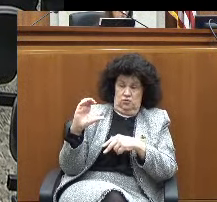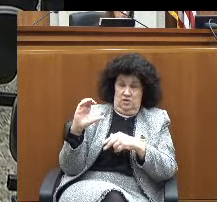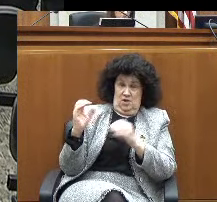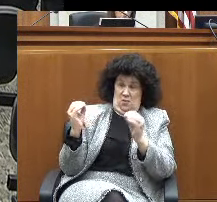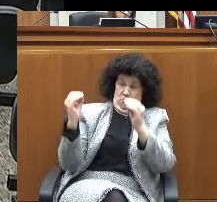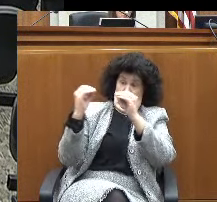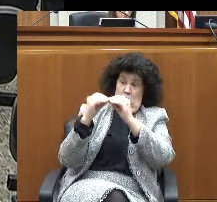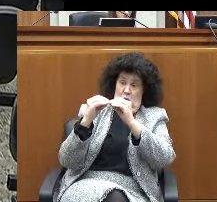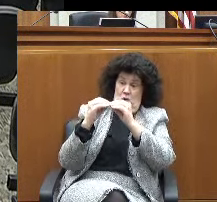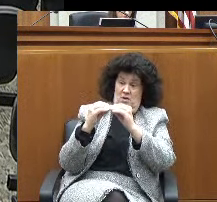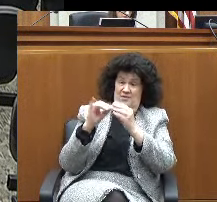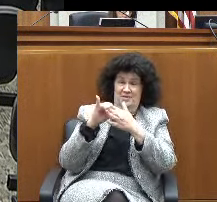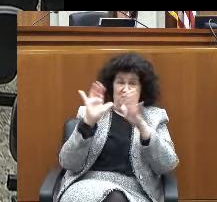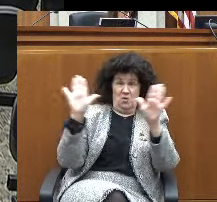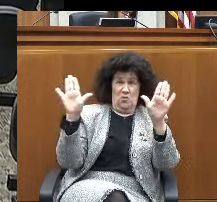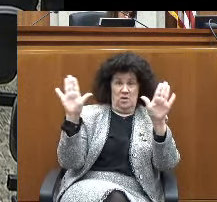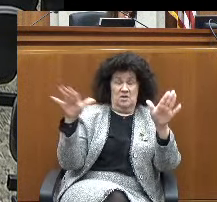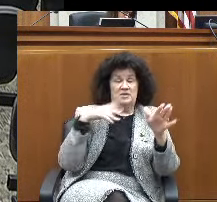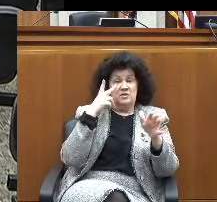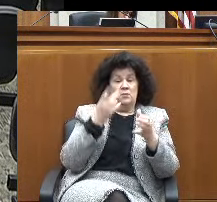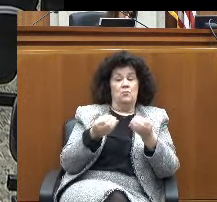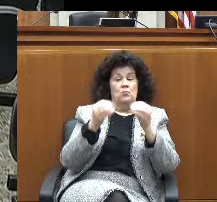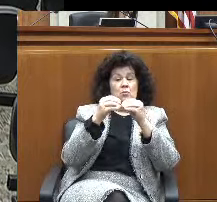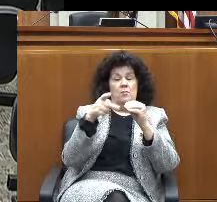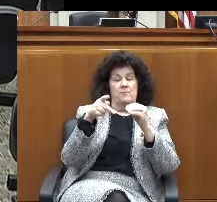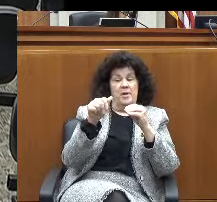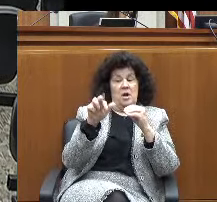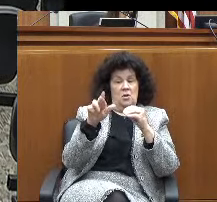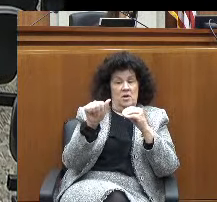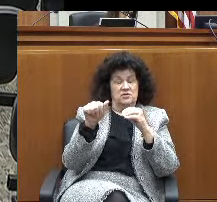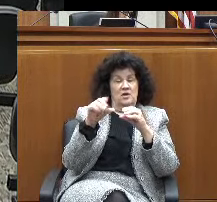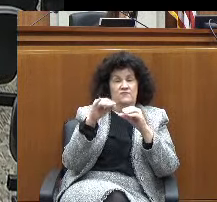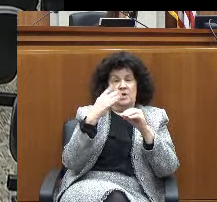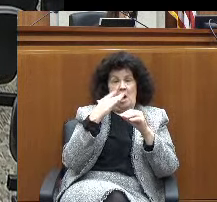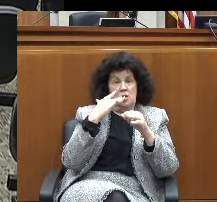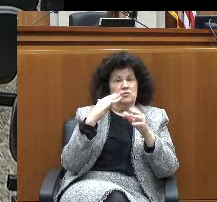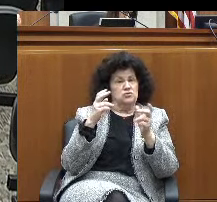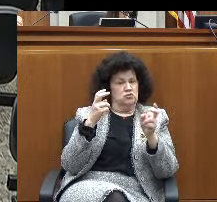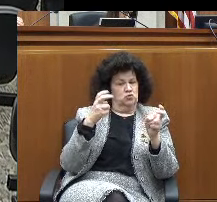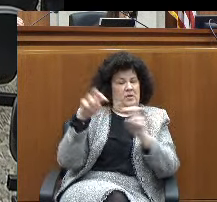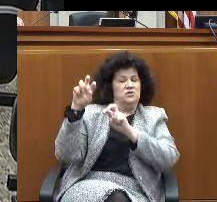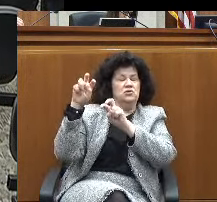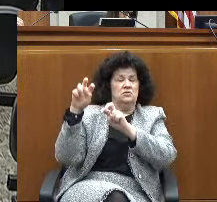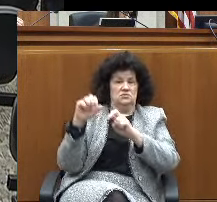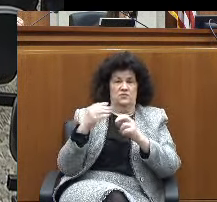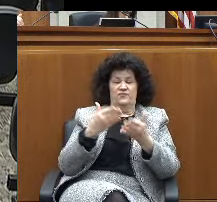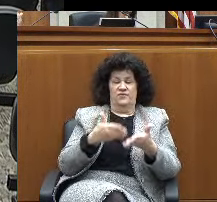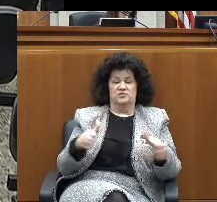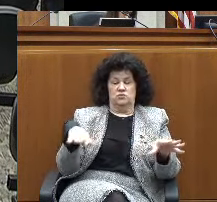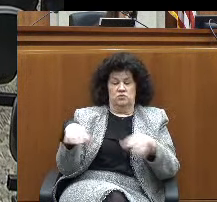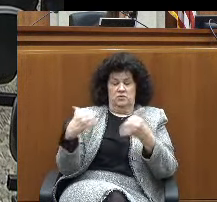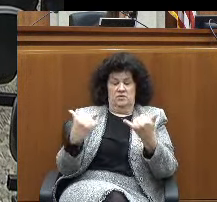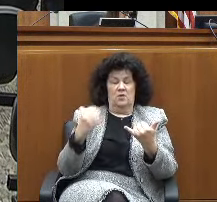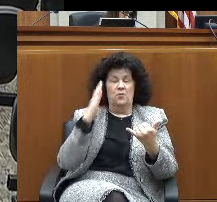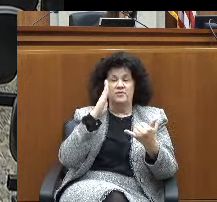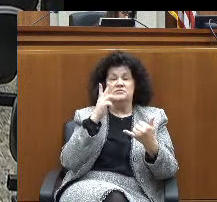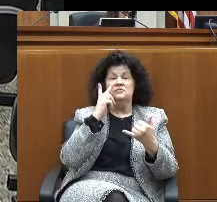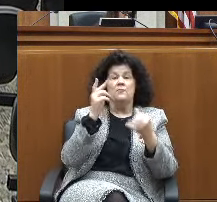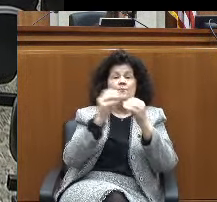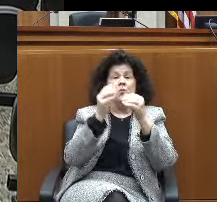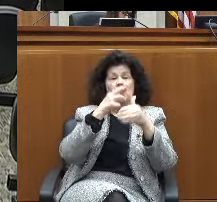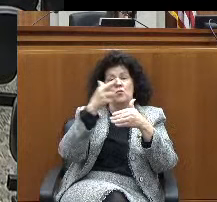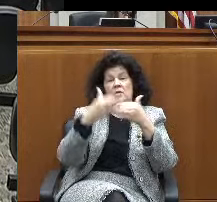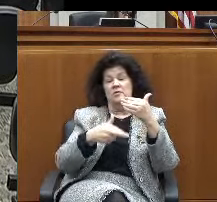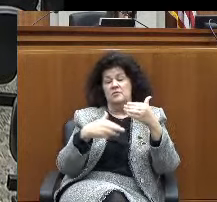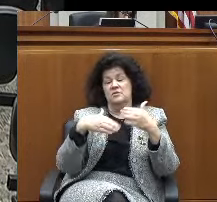color in this program, with about 50% of those candidates. So I think there's things we're doing now, we're going to see even more results in the